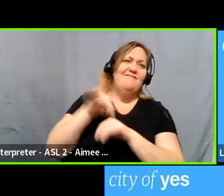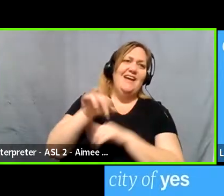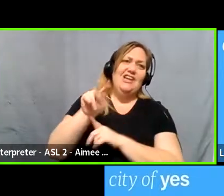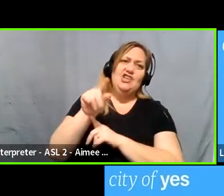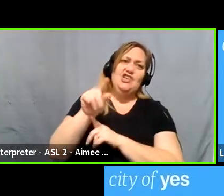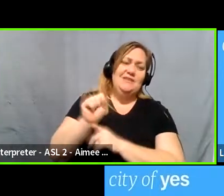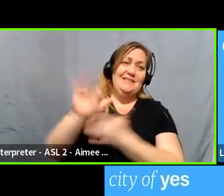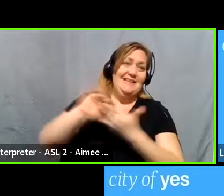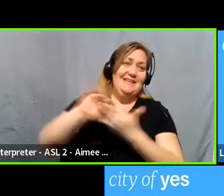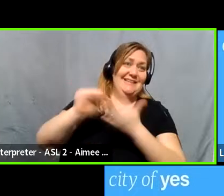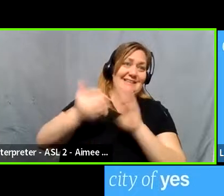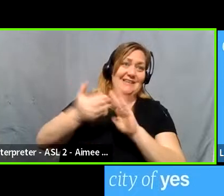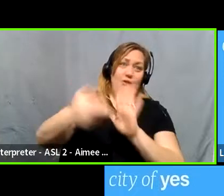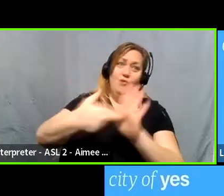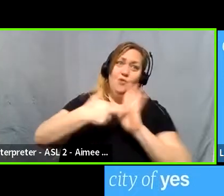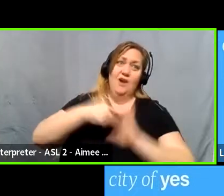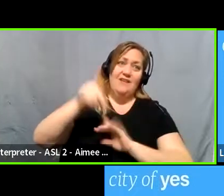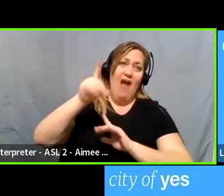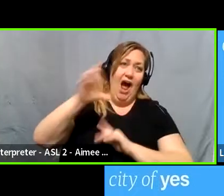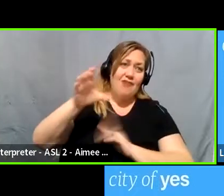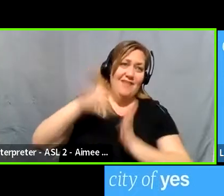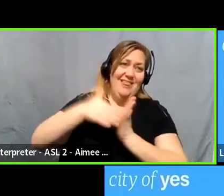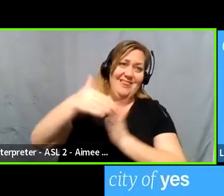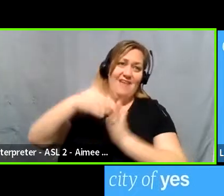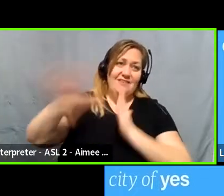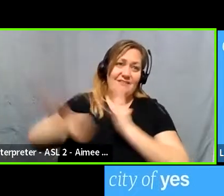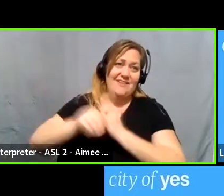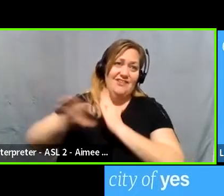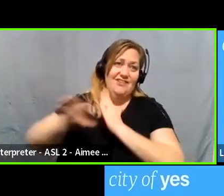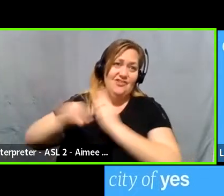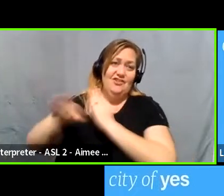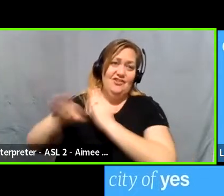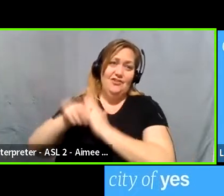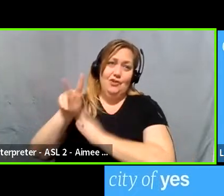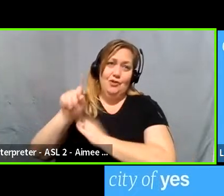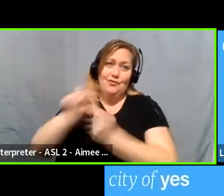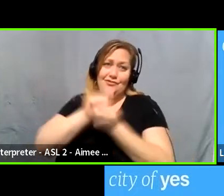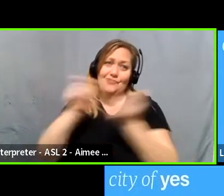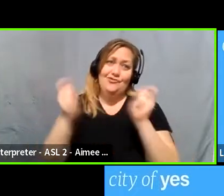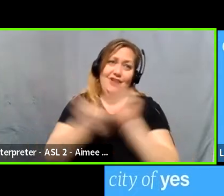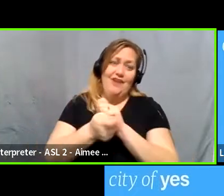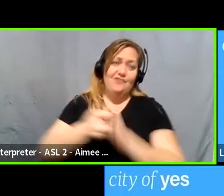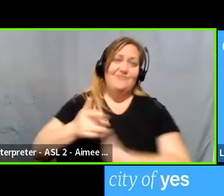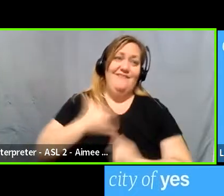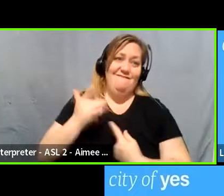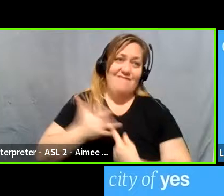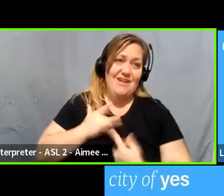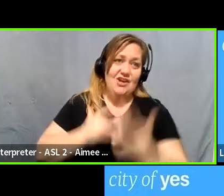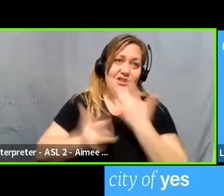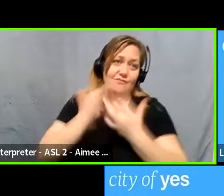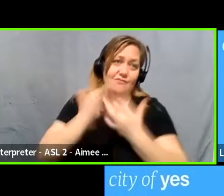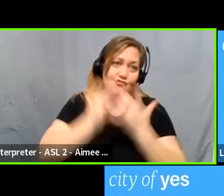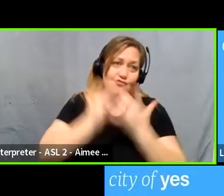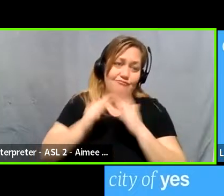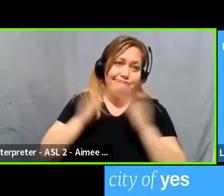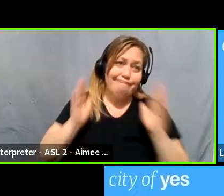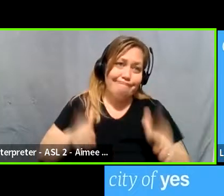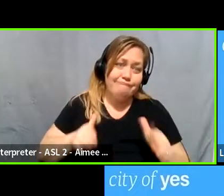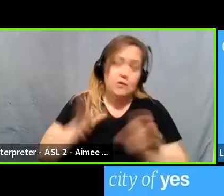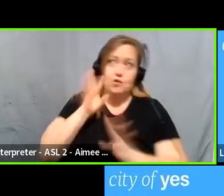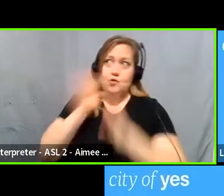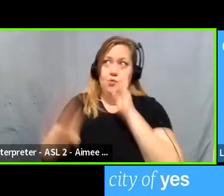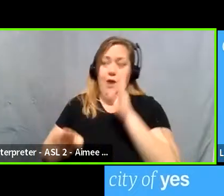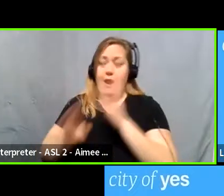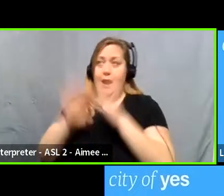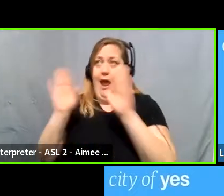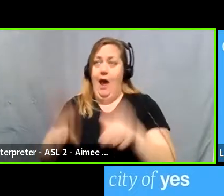in a city that requires hundreds of thousands of additional units to change the feel of the housing market, to create a housing market